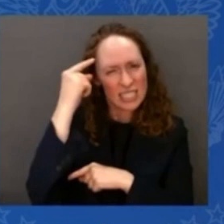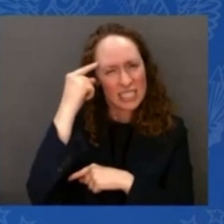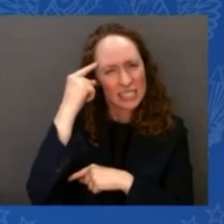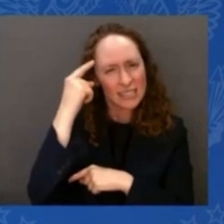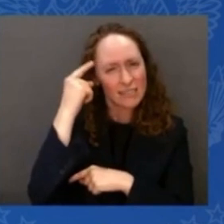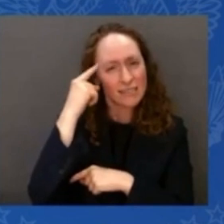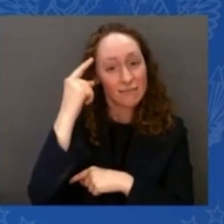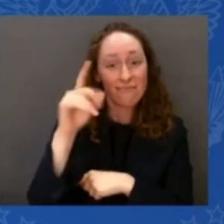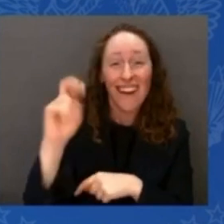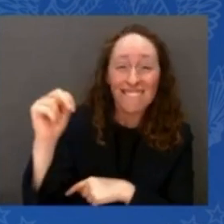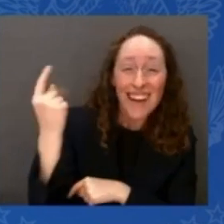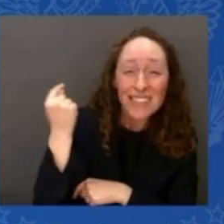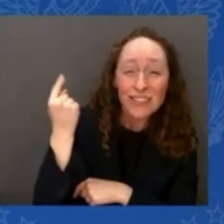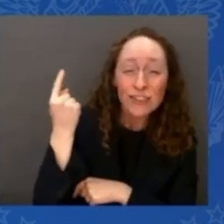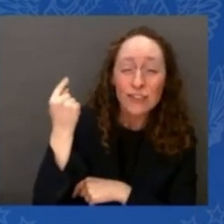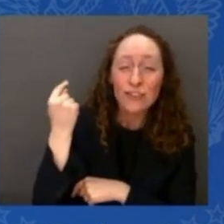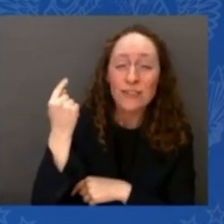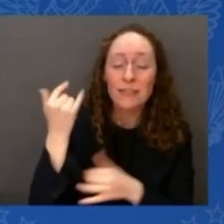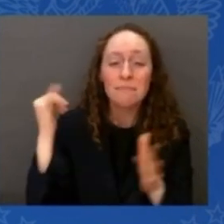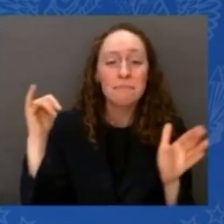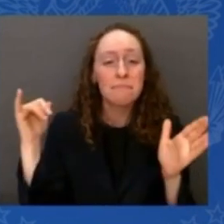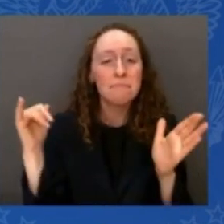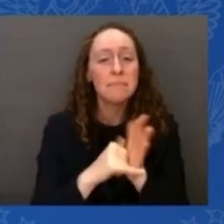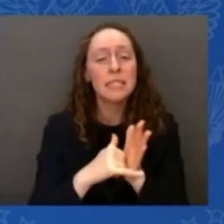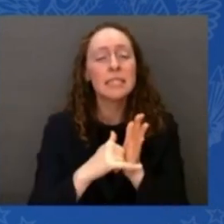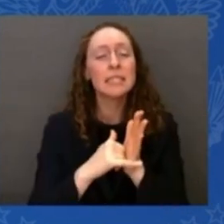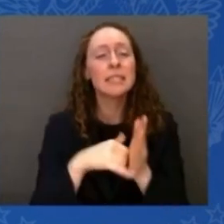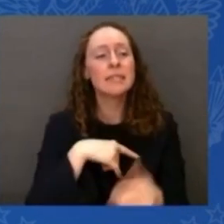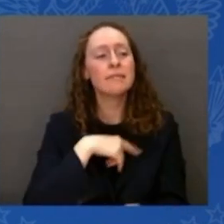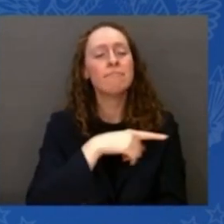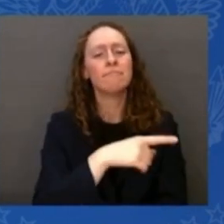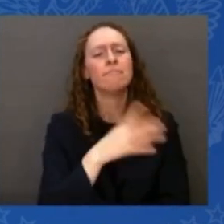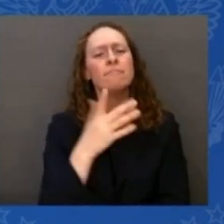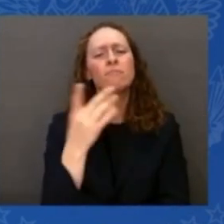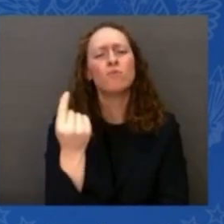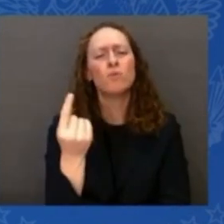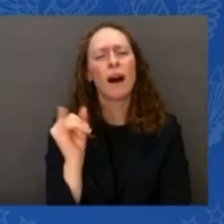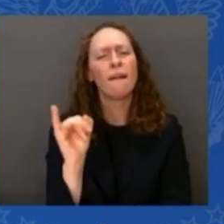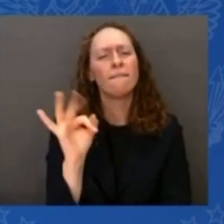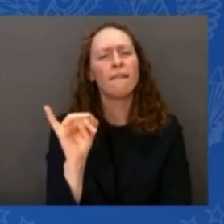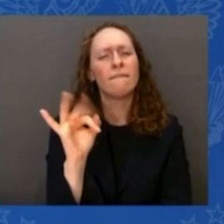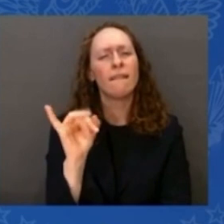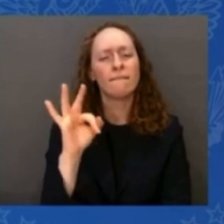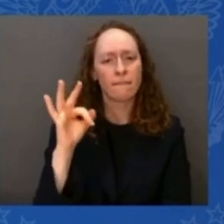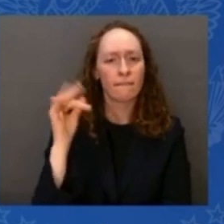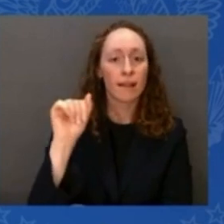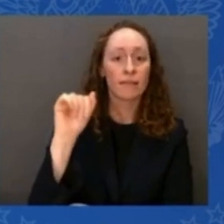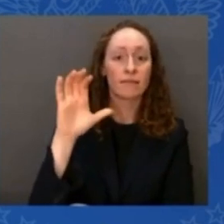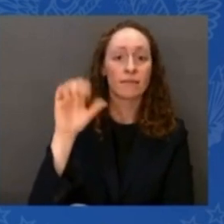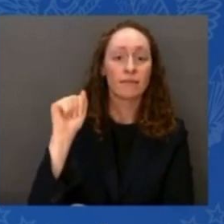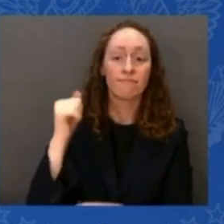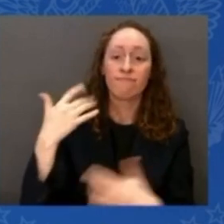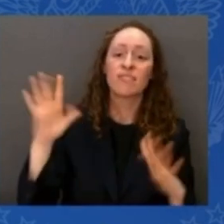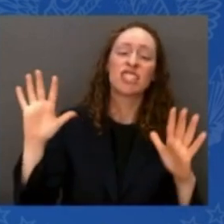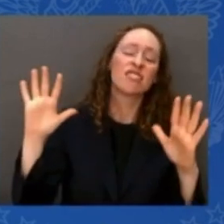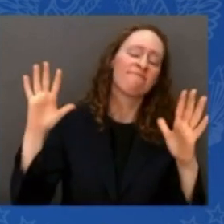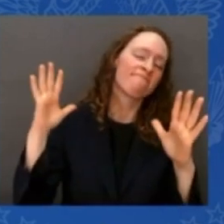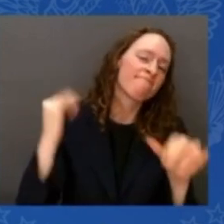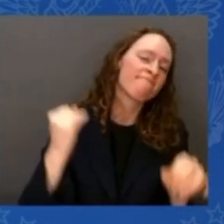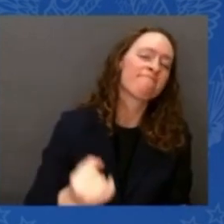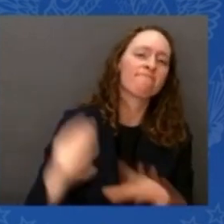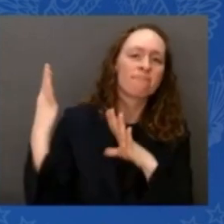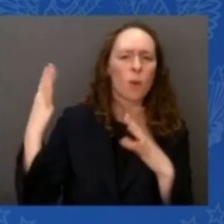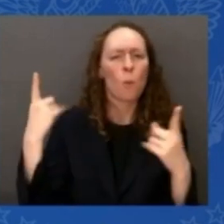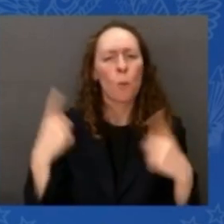about the consequences. If you get rid of the Affordable Care Act, it would mean that more than 100 million